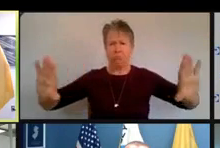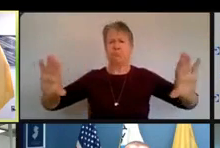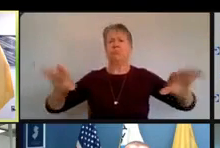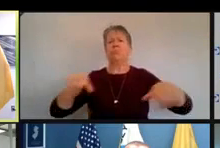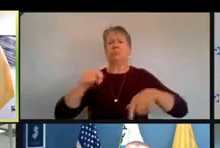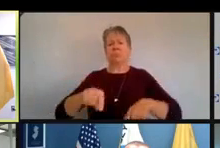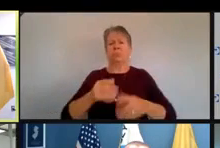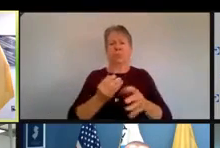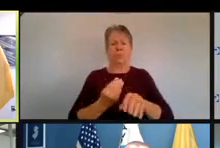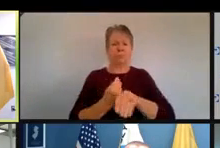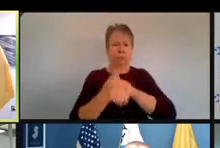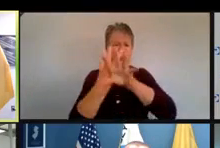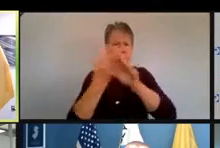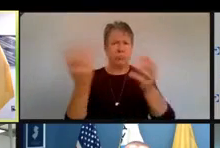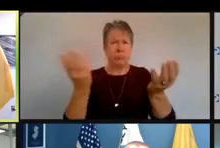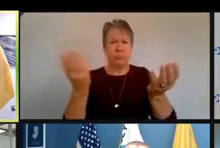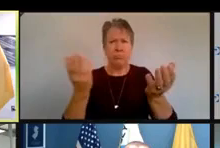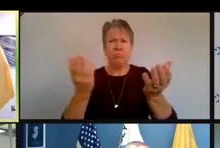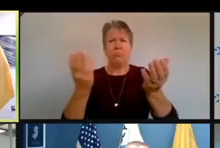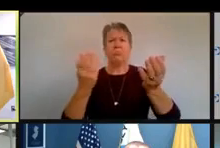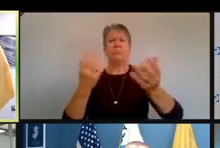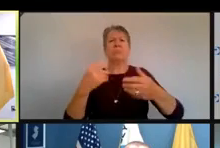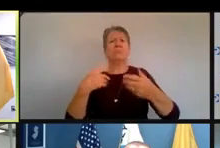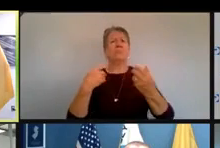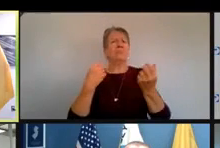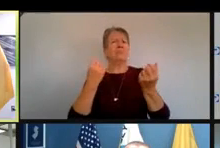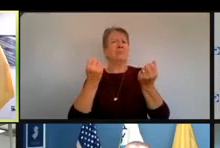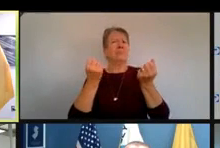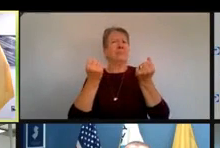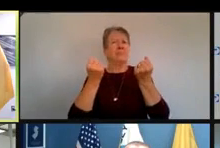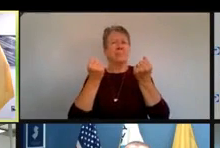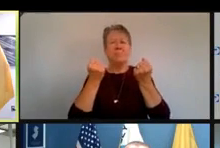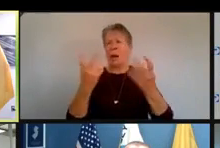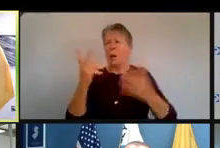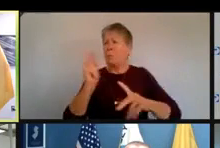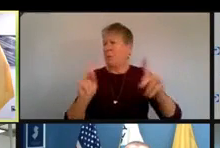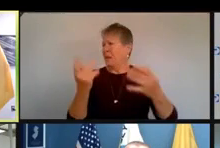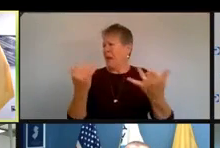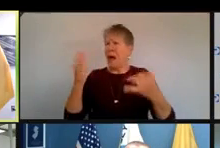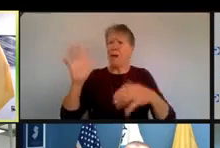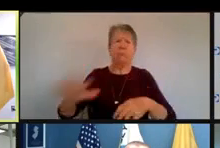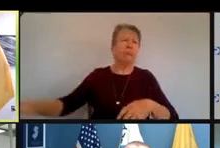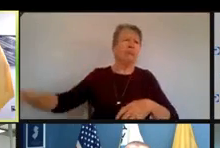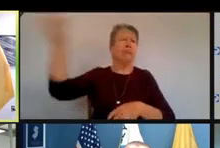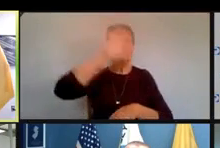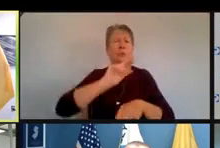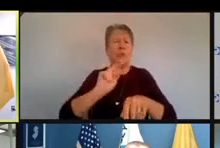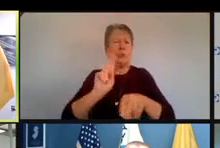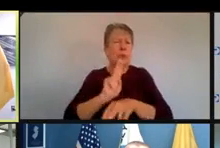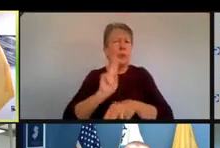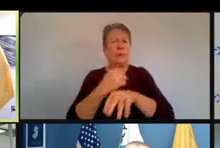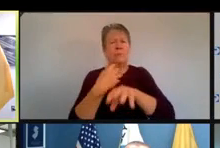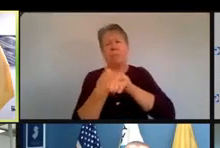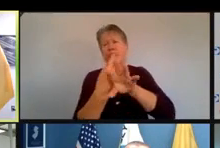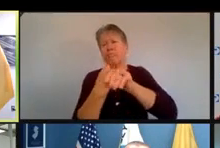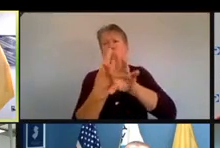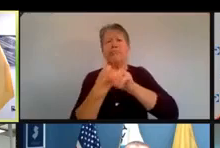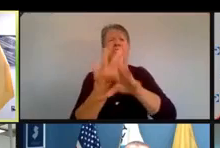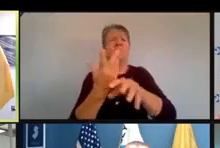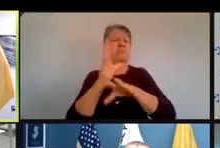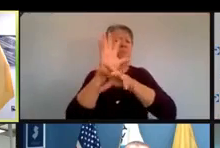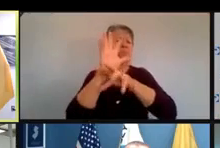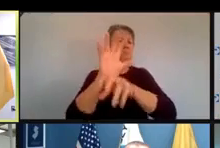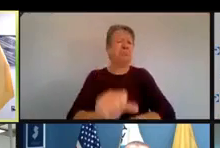of us. If we can use it, let's use it. And by the way, forget just about the august group